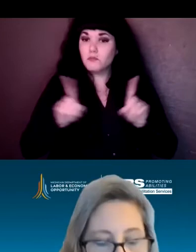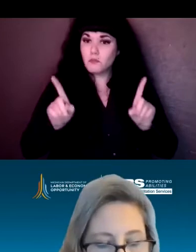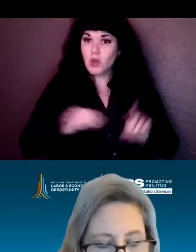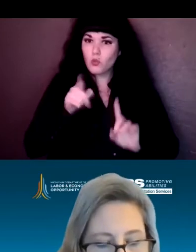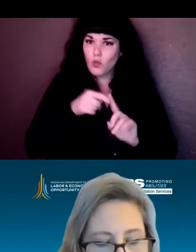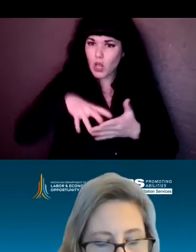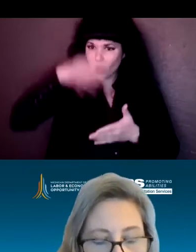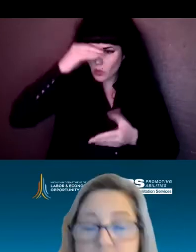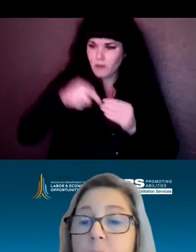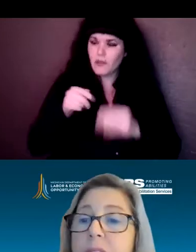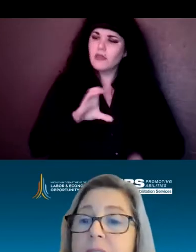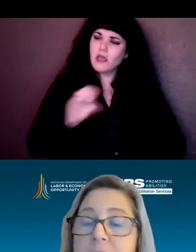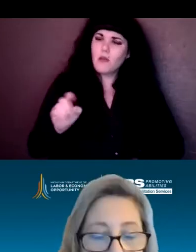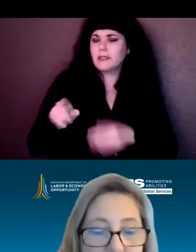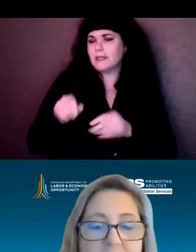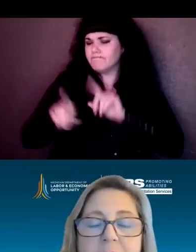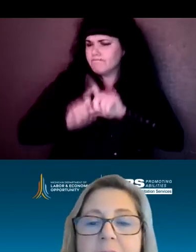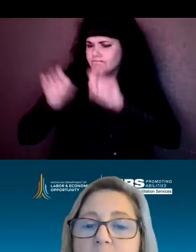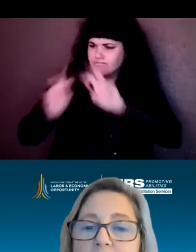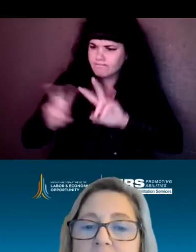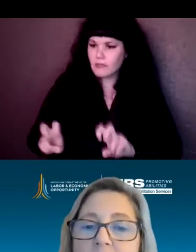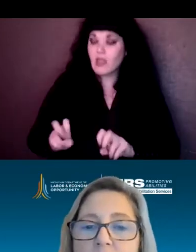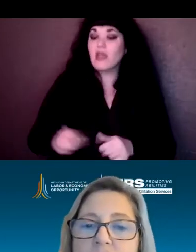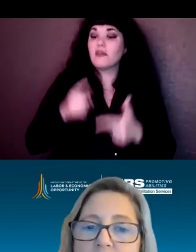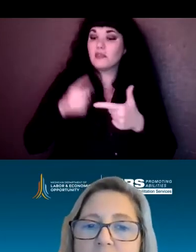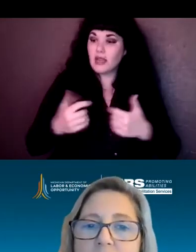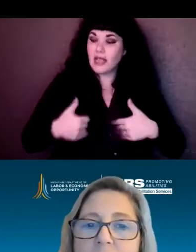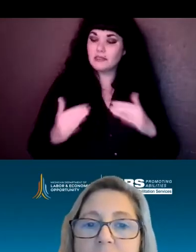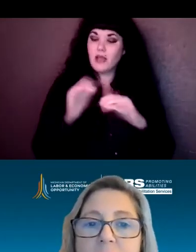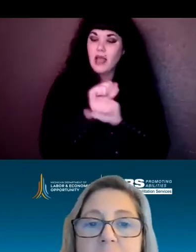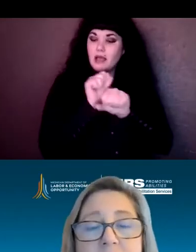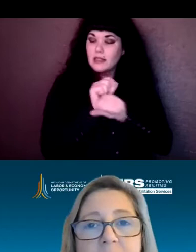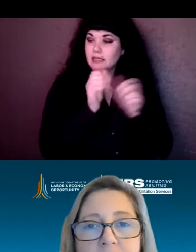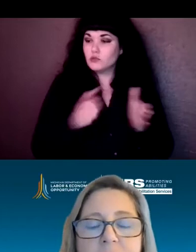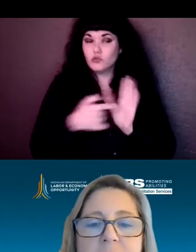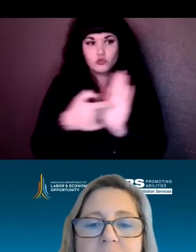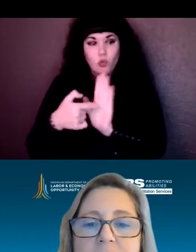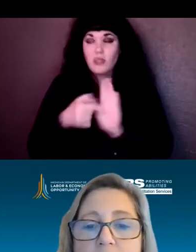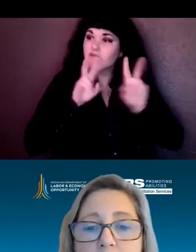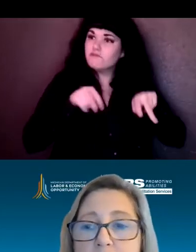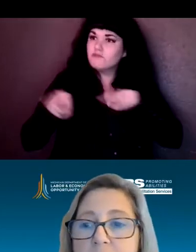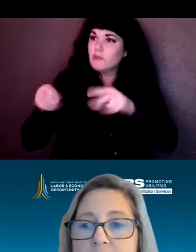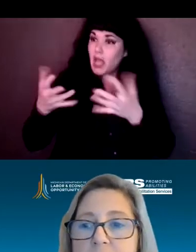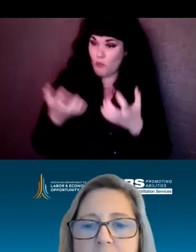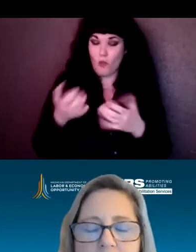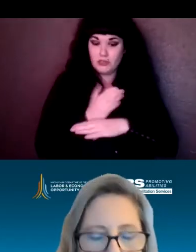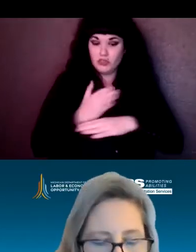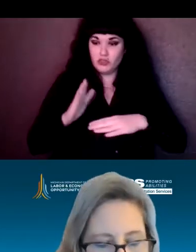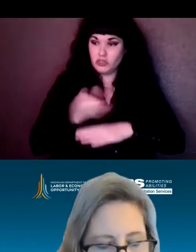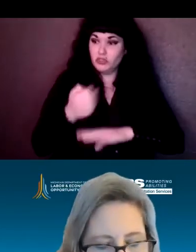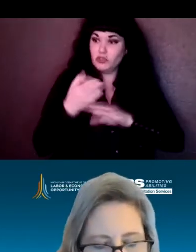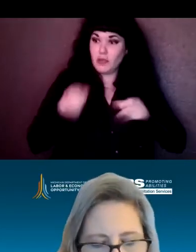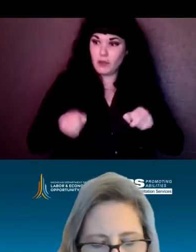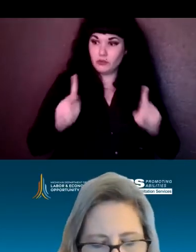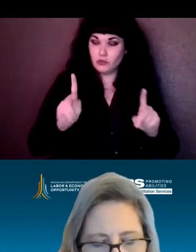some colleagues for a tour of the facility, not only did I want to share the business opportunities, the job opportunities with my colleagues,